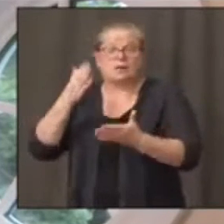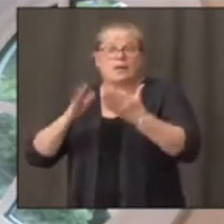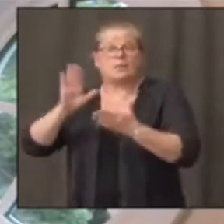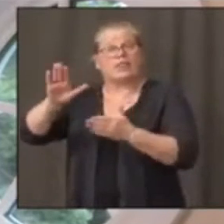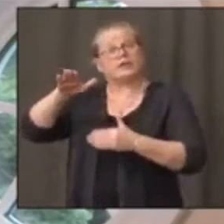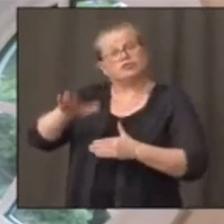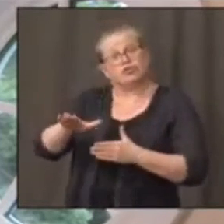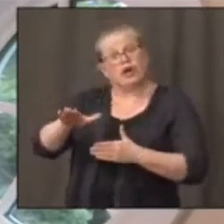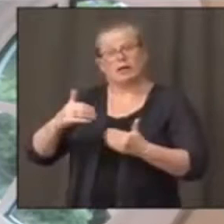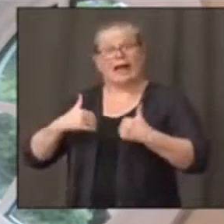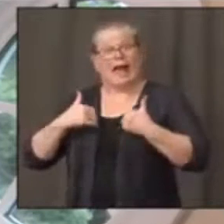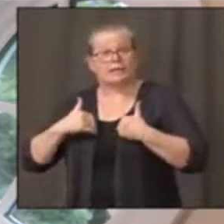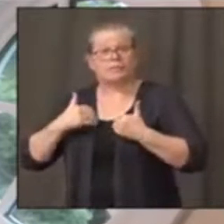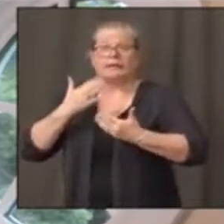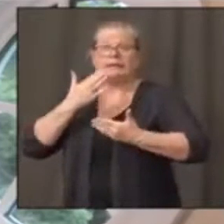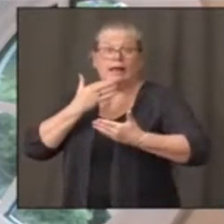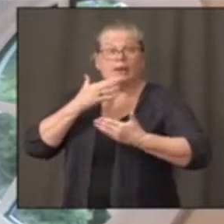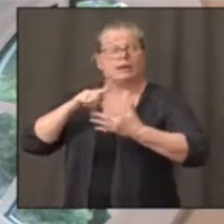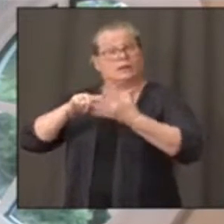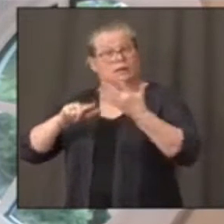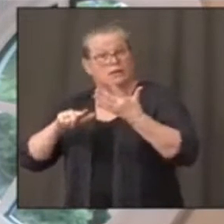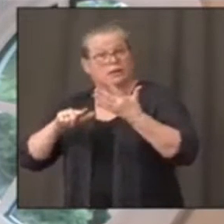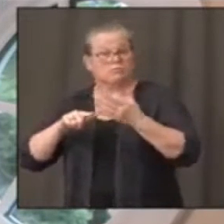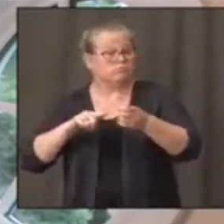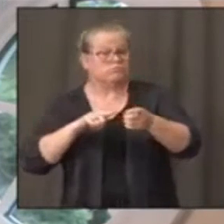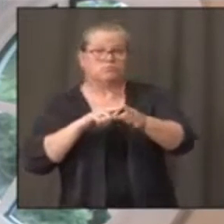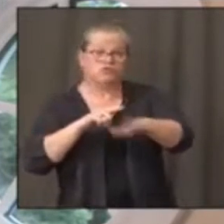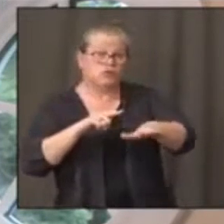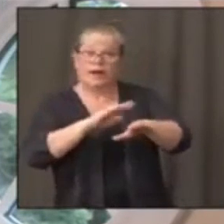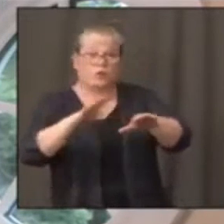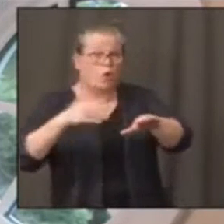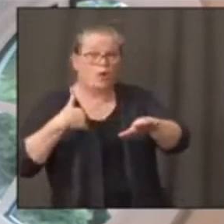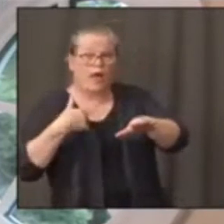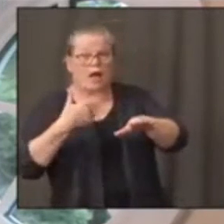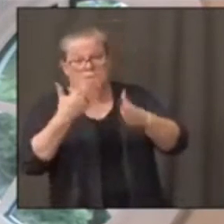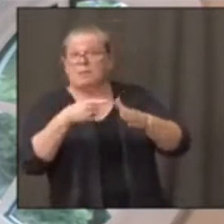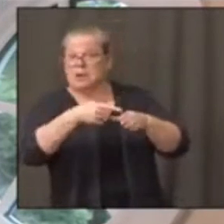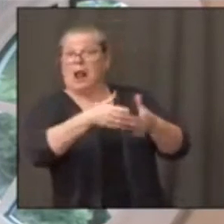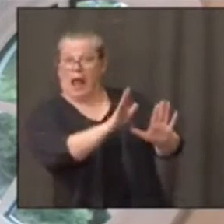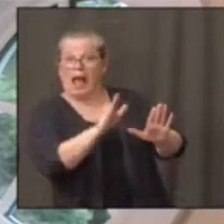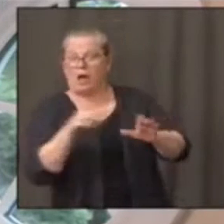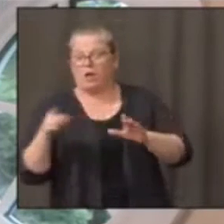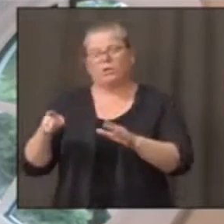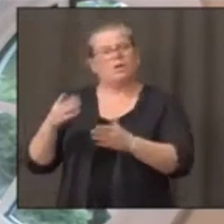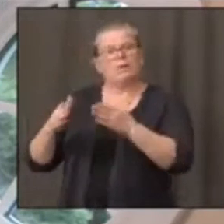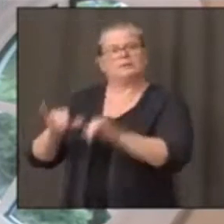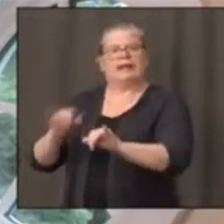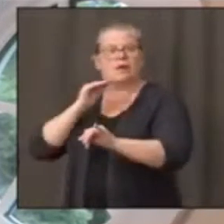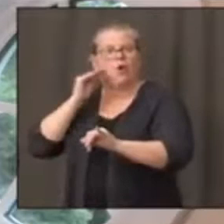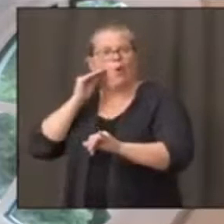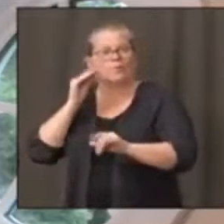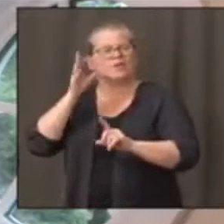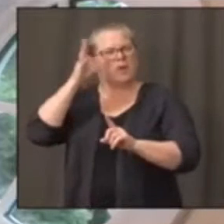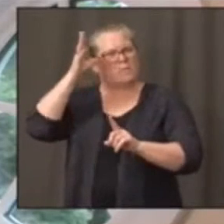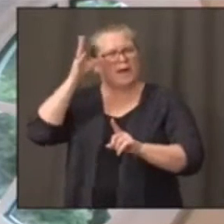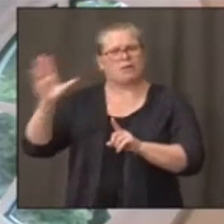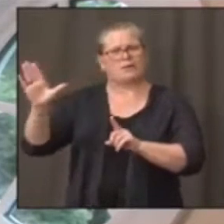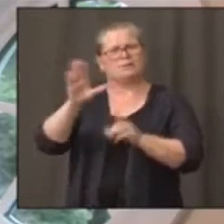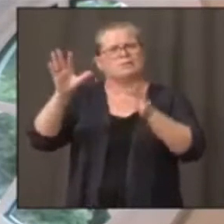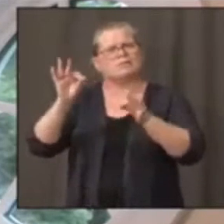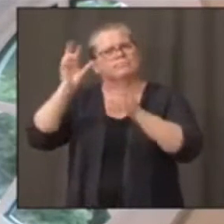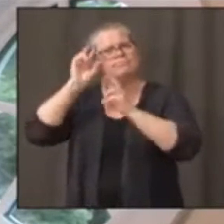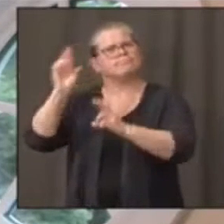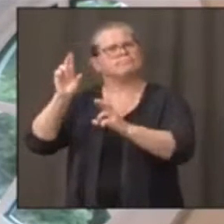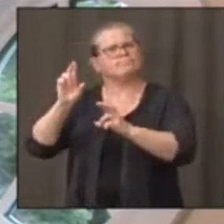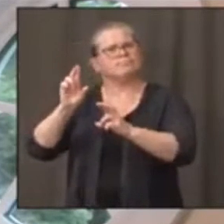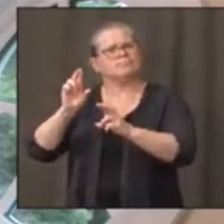different situation than a child who isn't, and a parent may make a reasonable decision to keep their child home based on their assessment